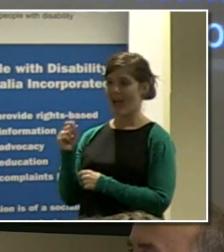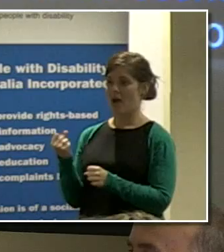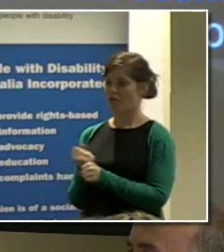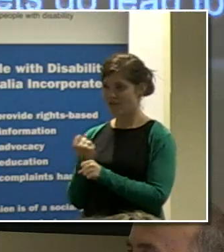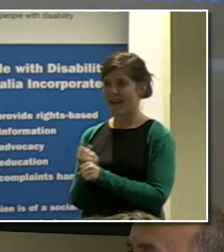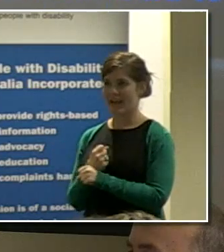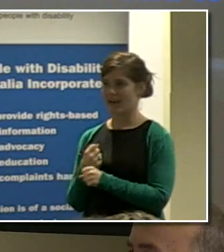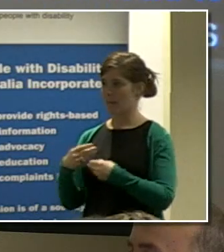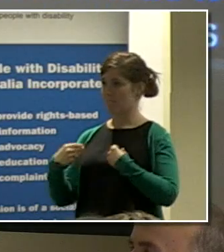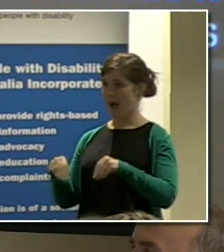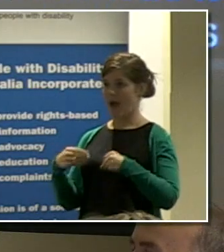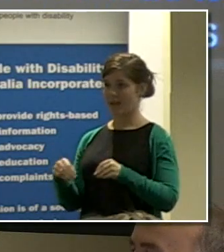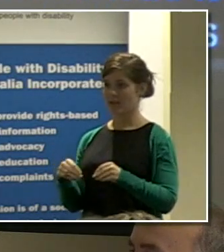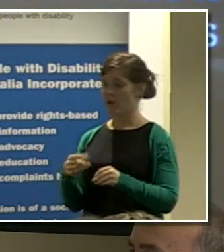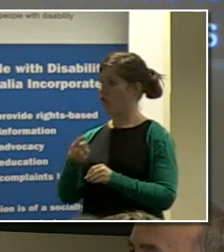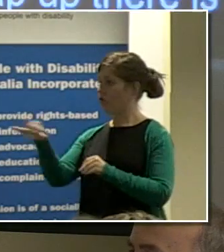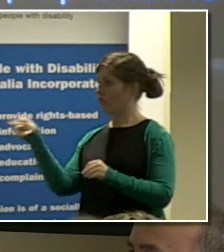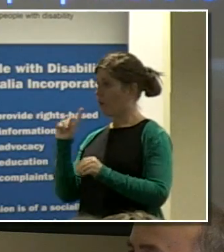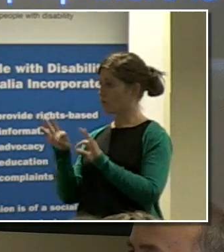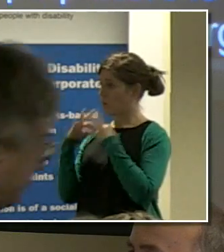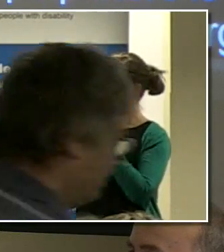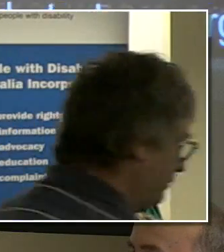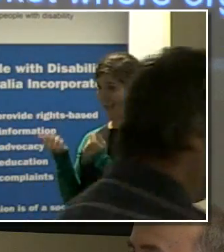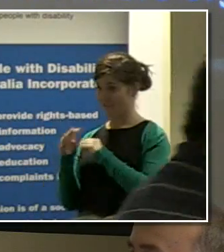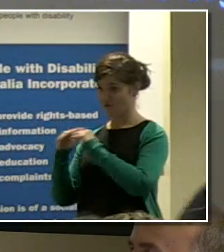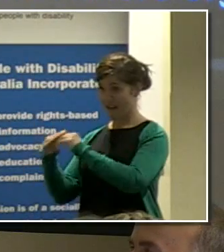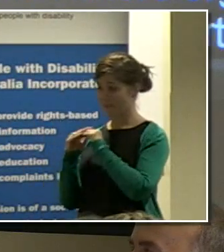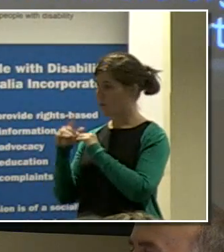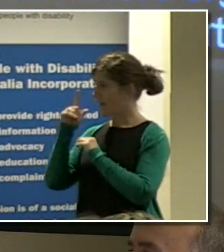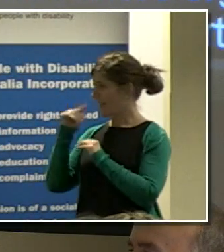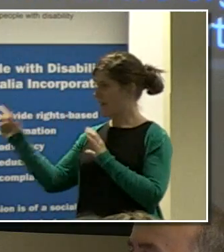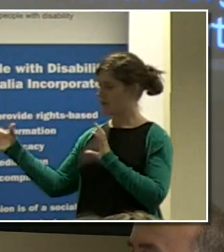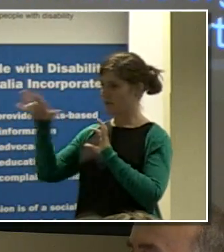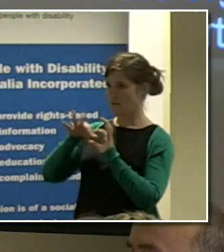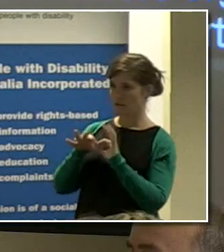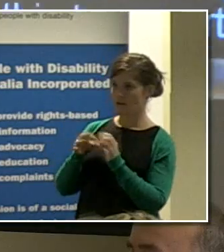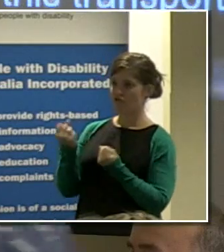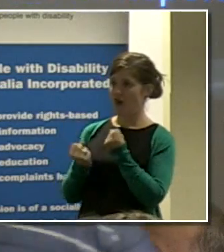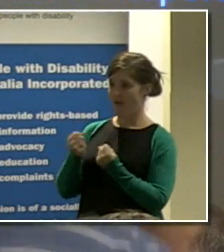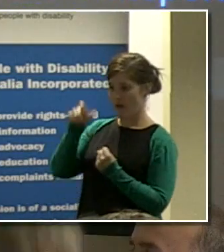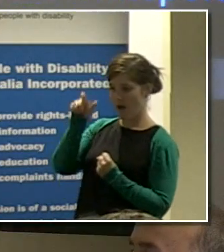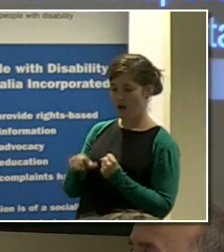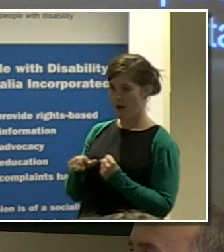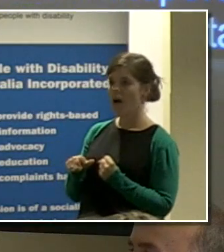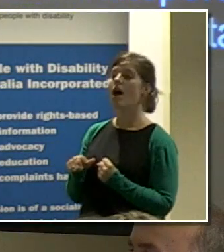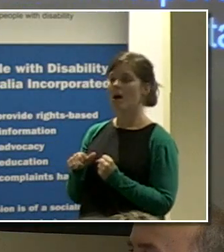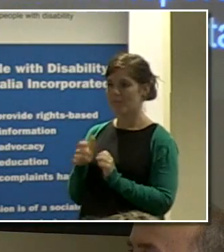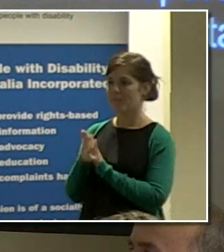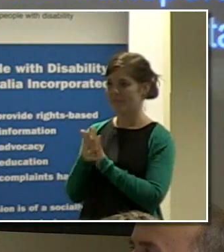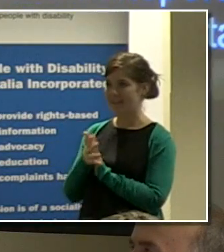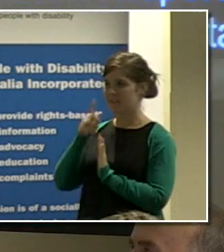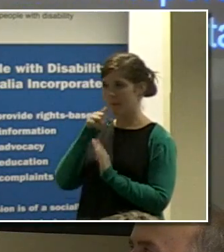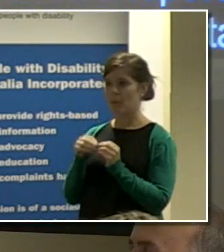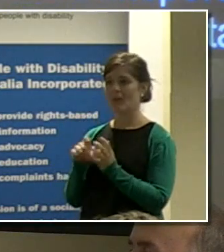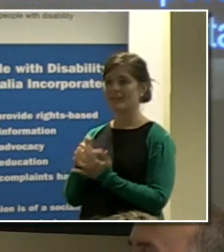where organisations who have this transport can hook up with drivers and start to allow people with